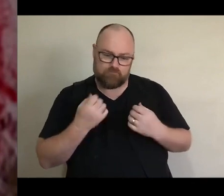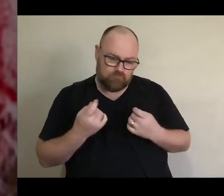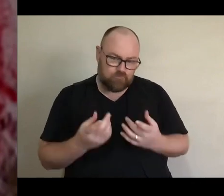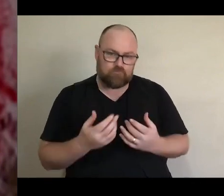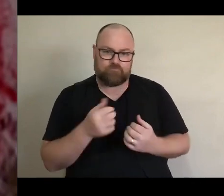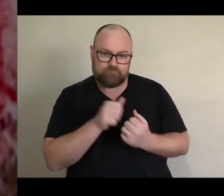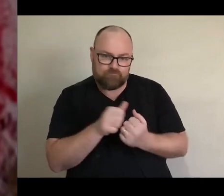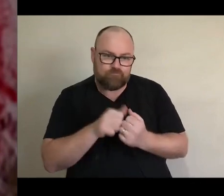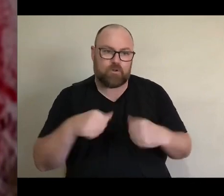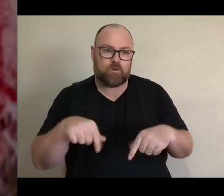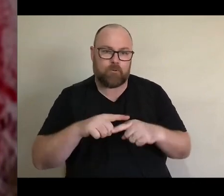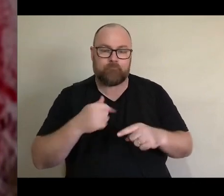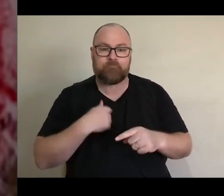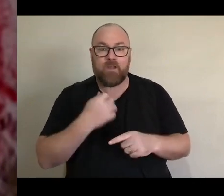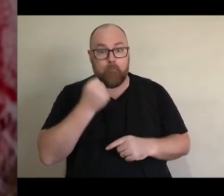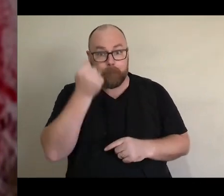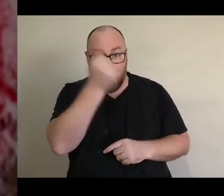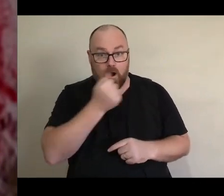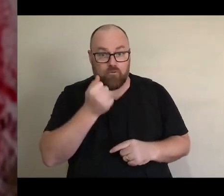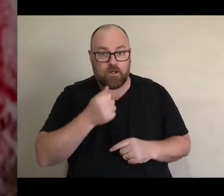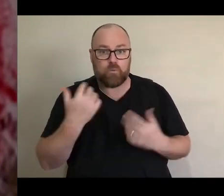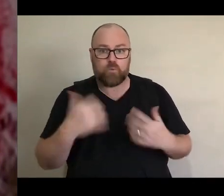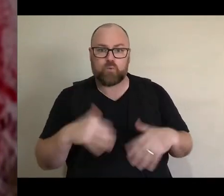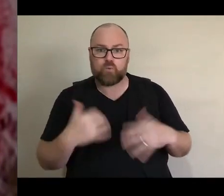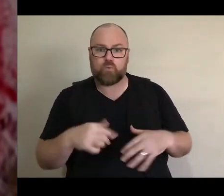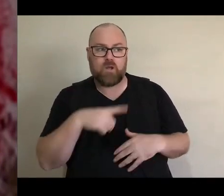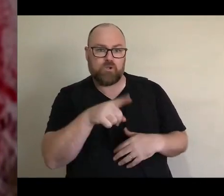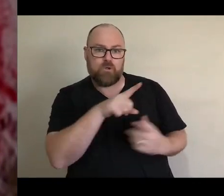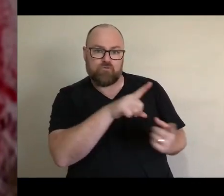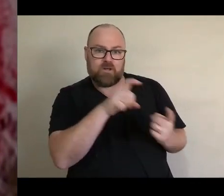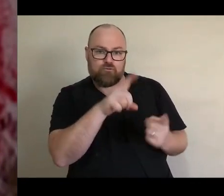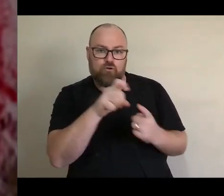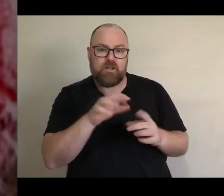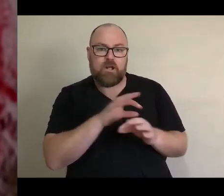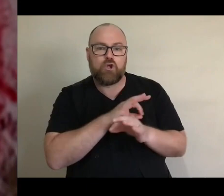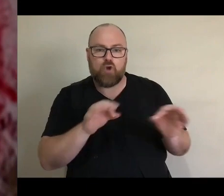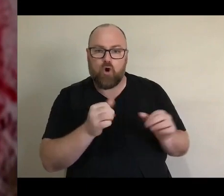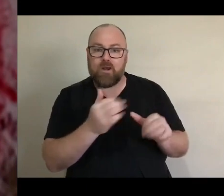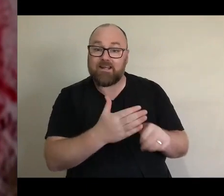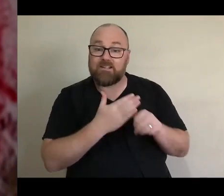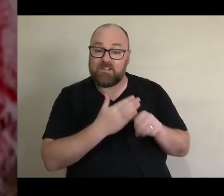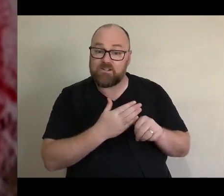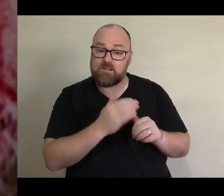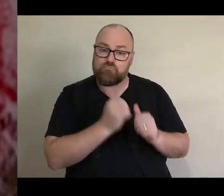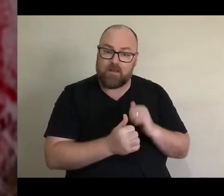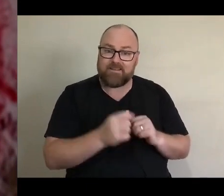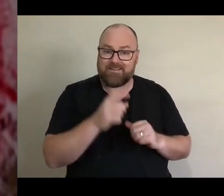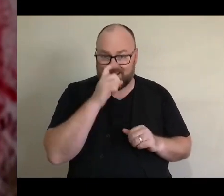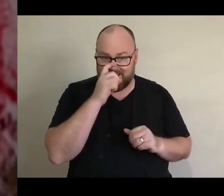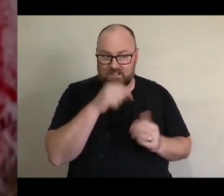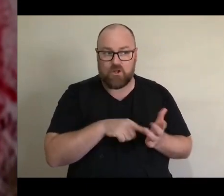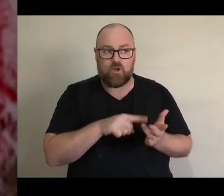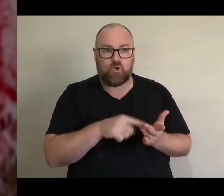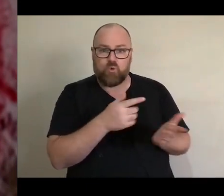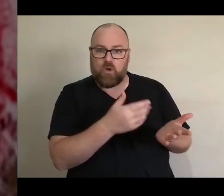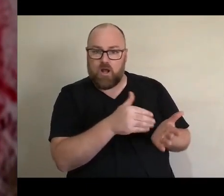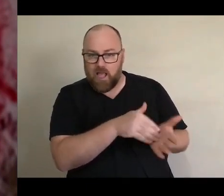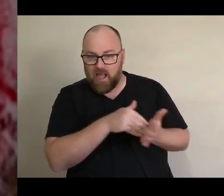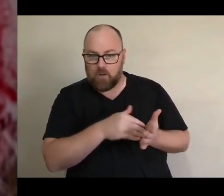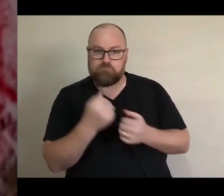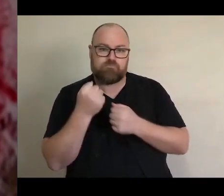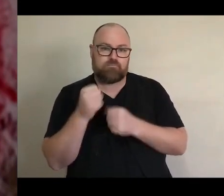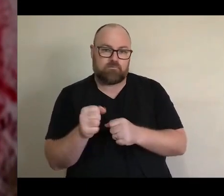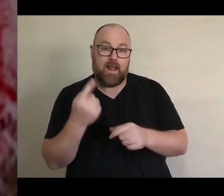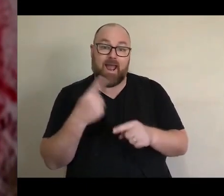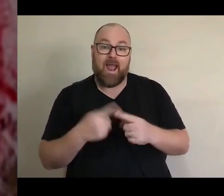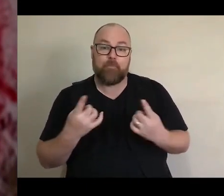and how she was recruiting our non-Indigenous brothers and sisters to safeguard and to prepare. We need to prepare. If